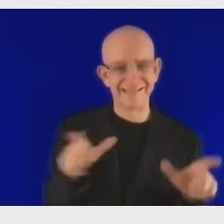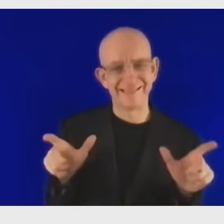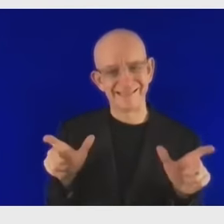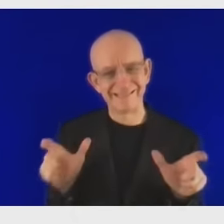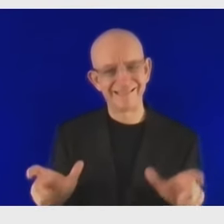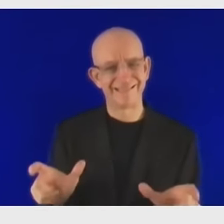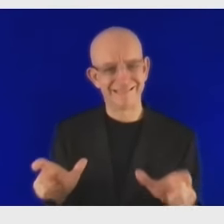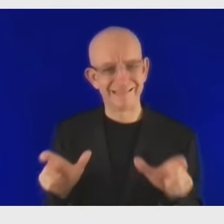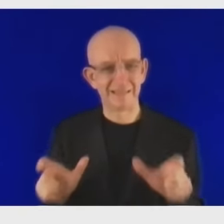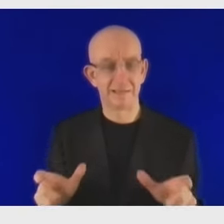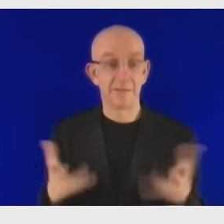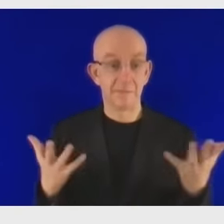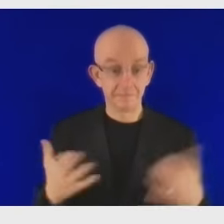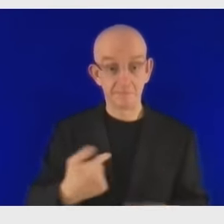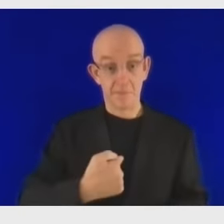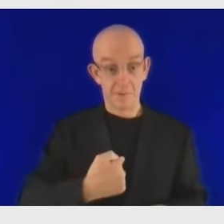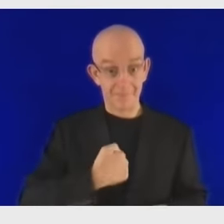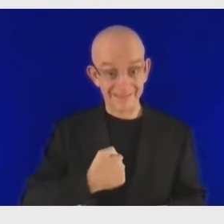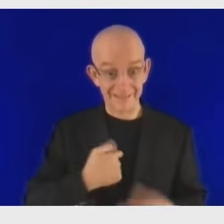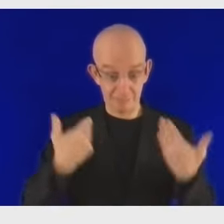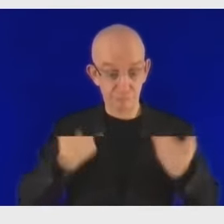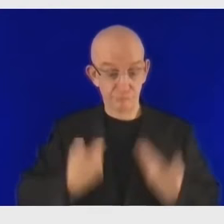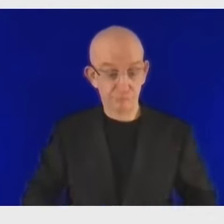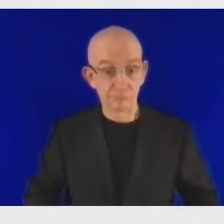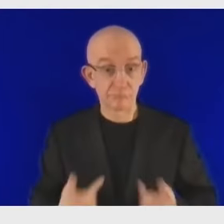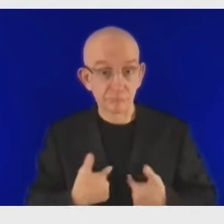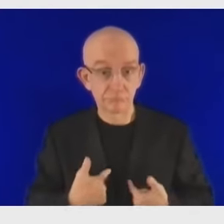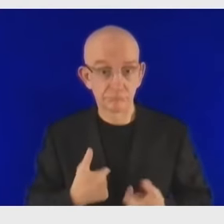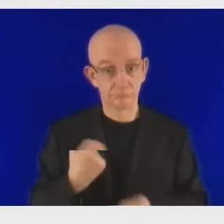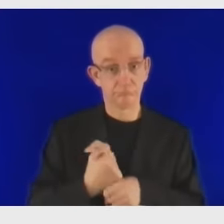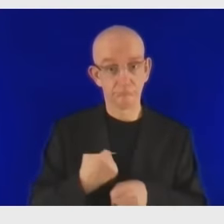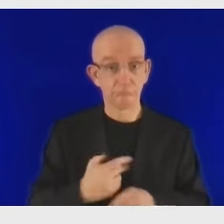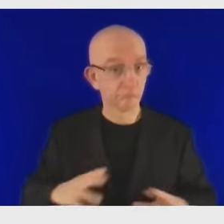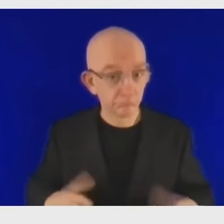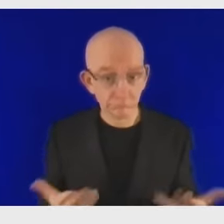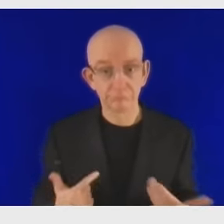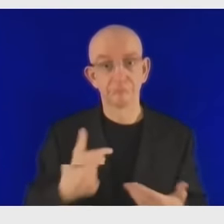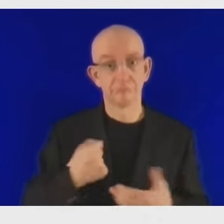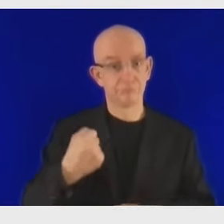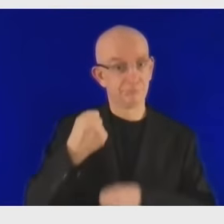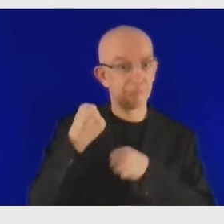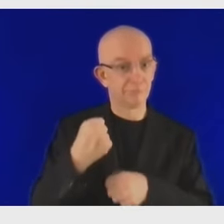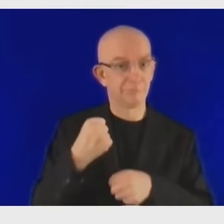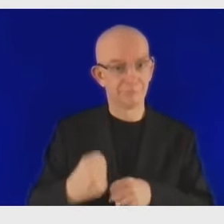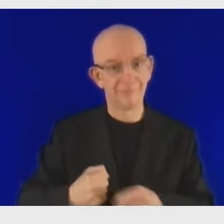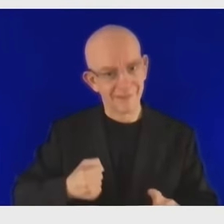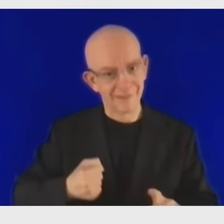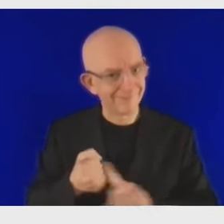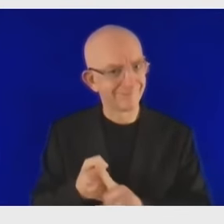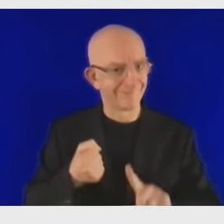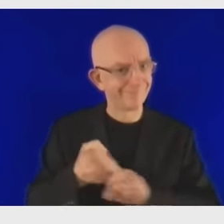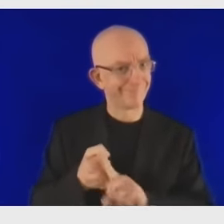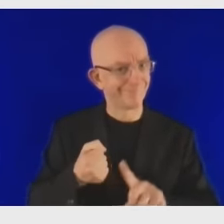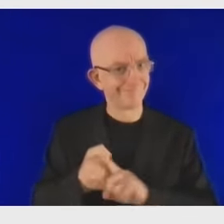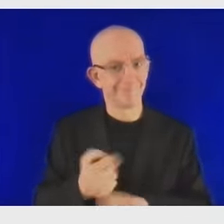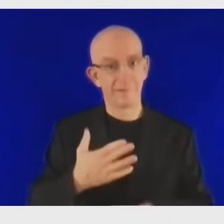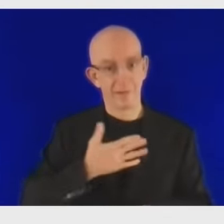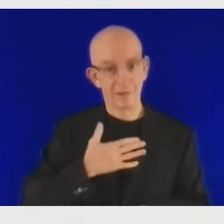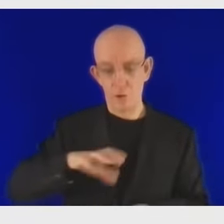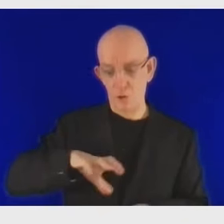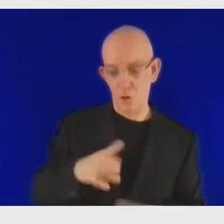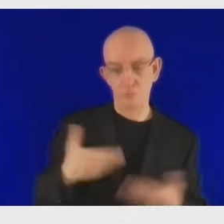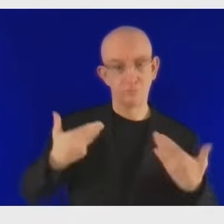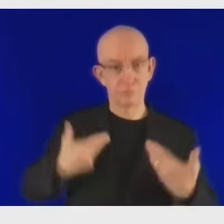a country which of course is super dangerous to be an environmental defender and in part of the indigenous